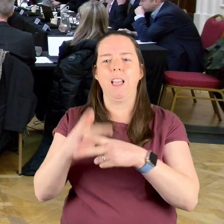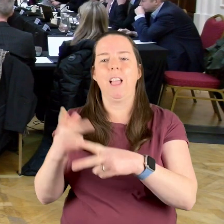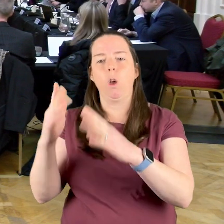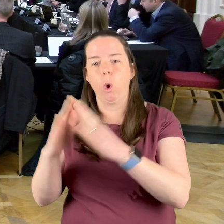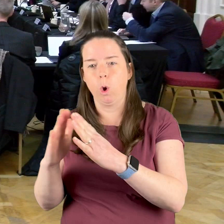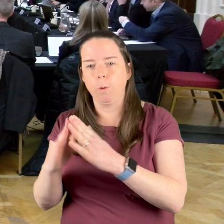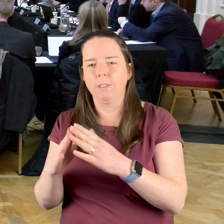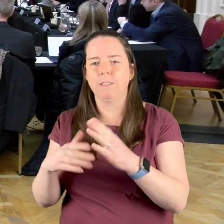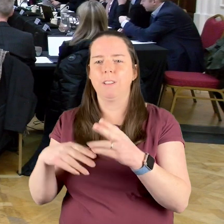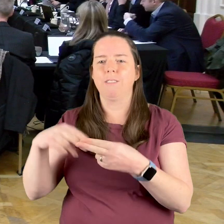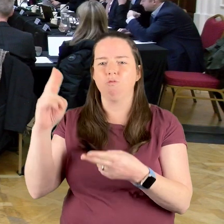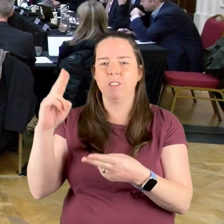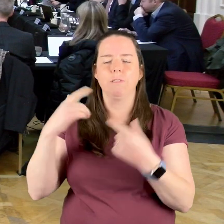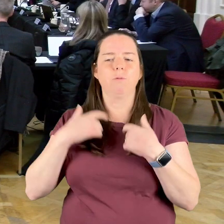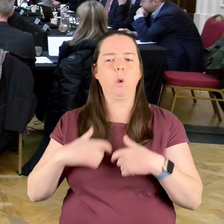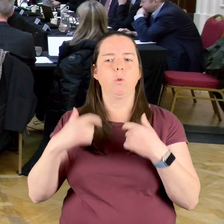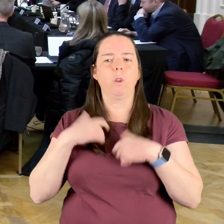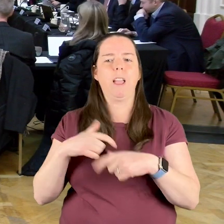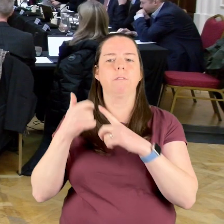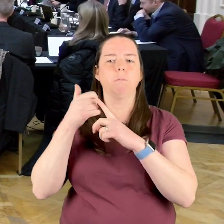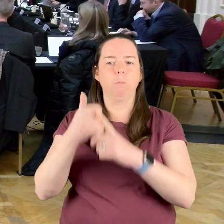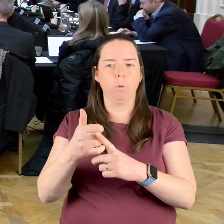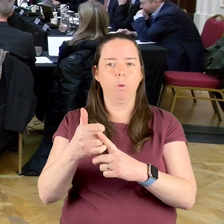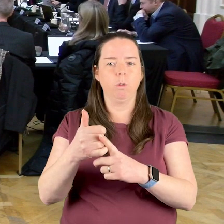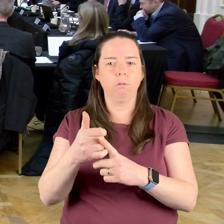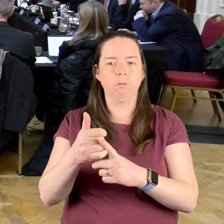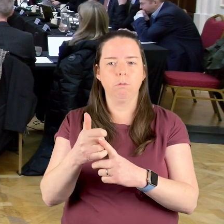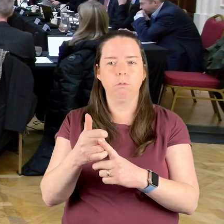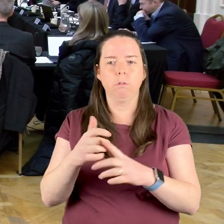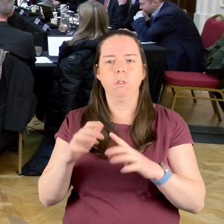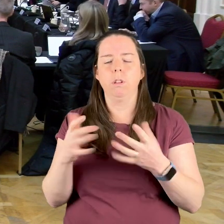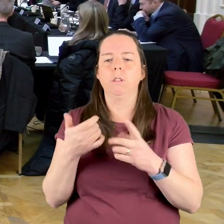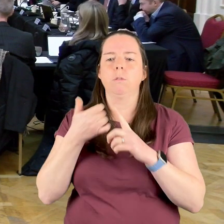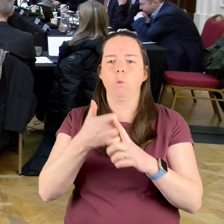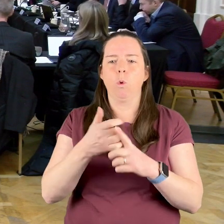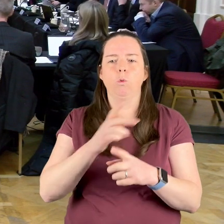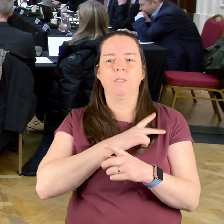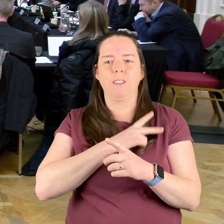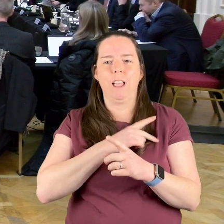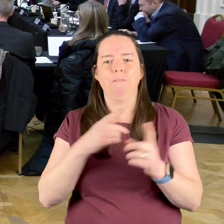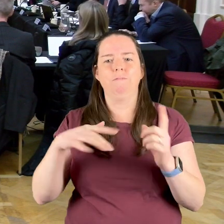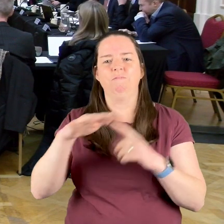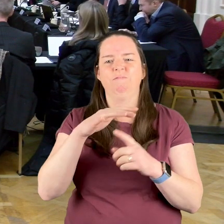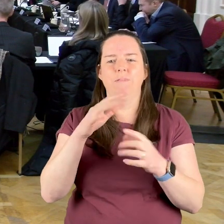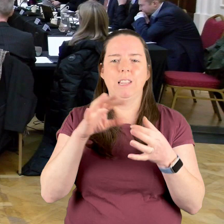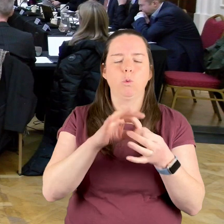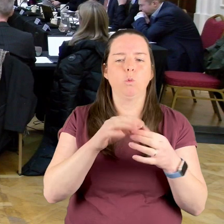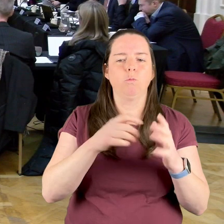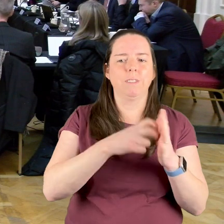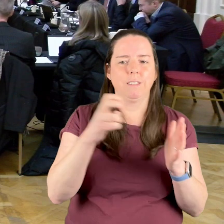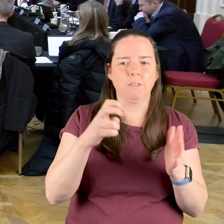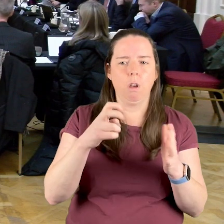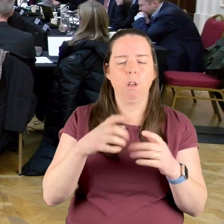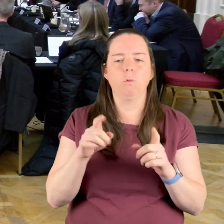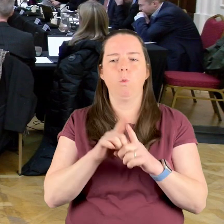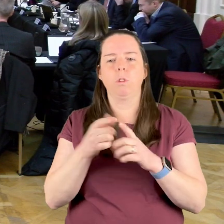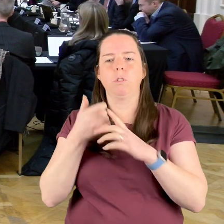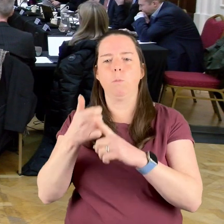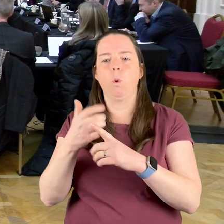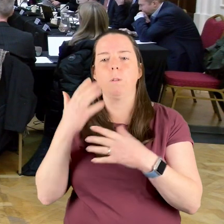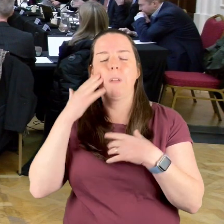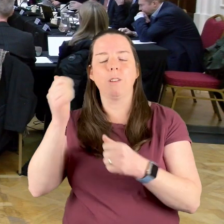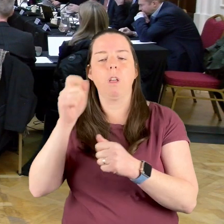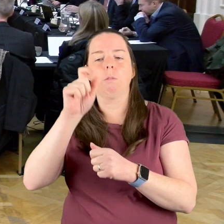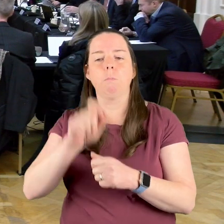social care support and support to staff around discharge, and also support to mental health patients around